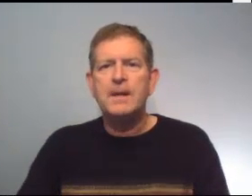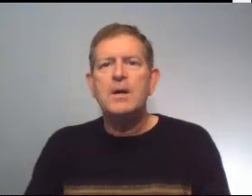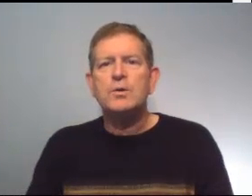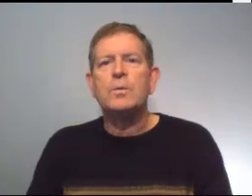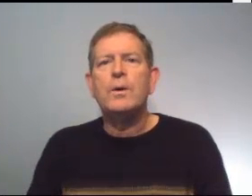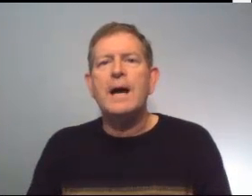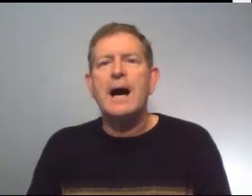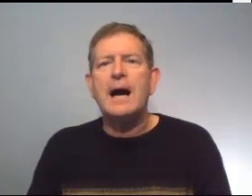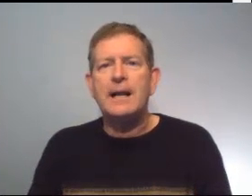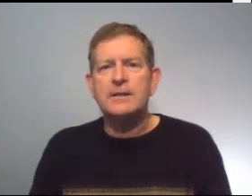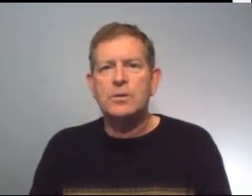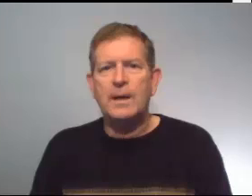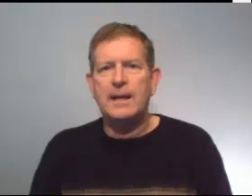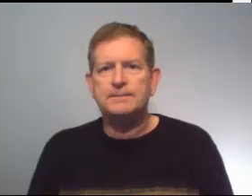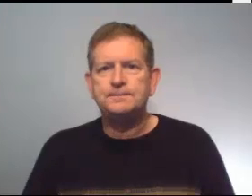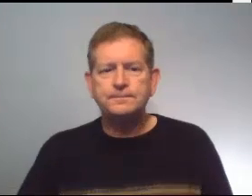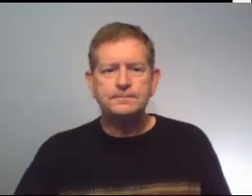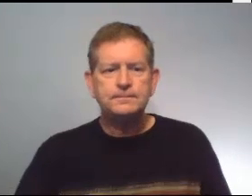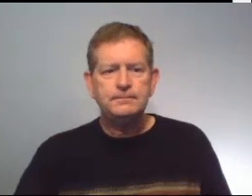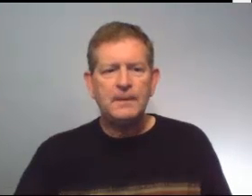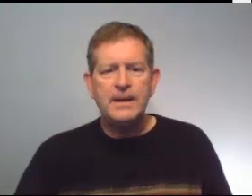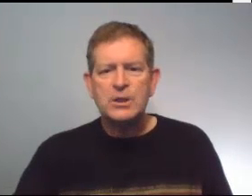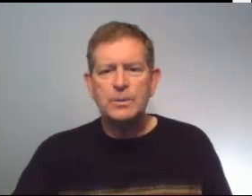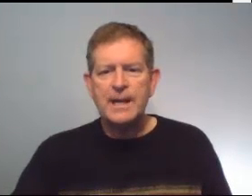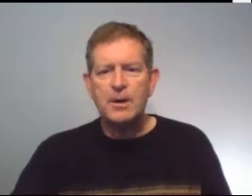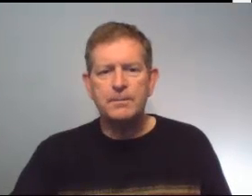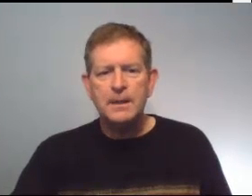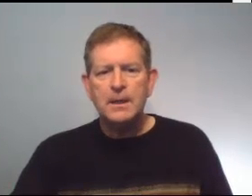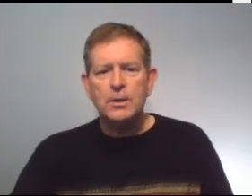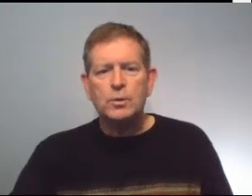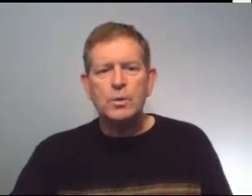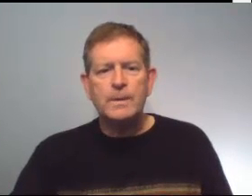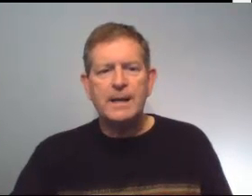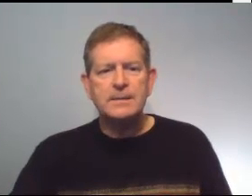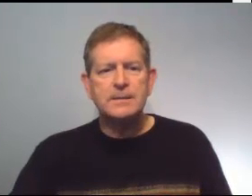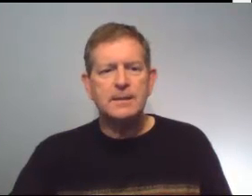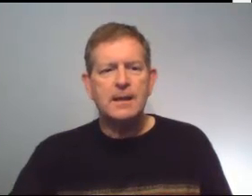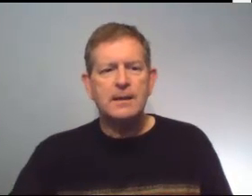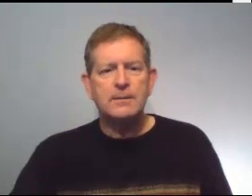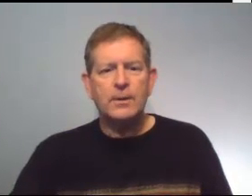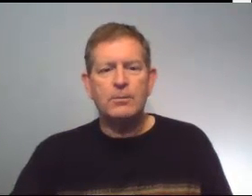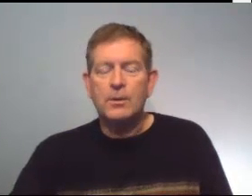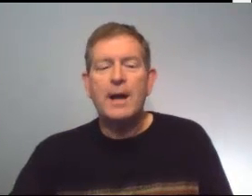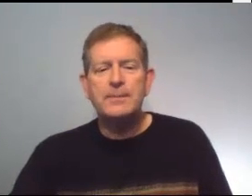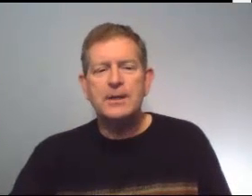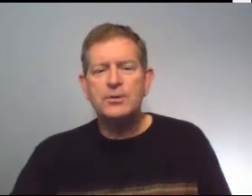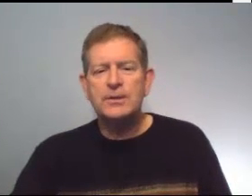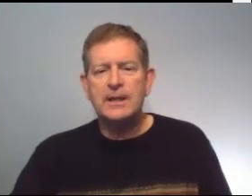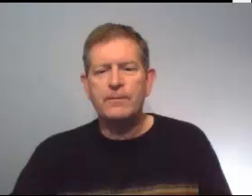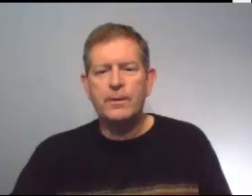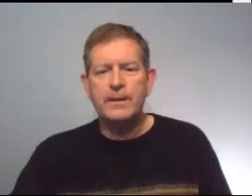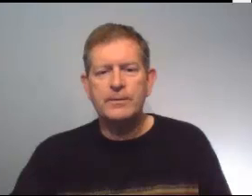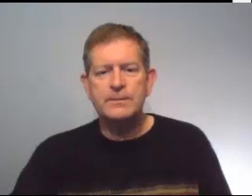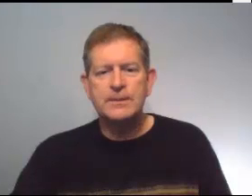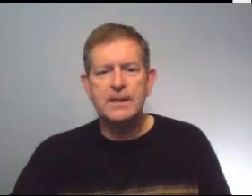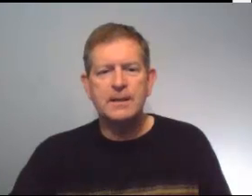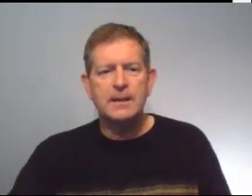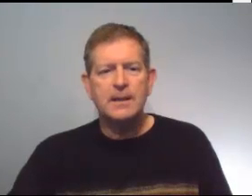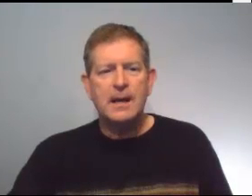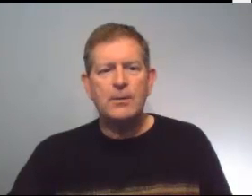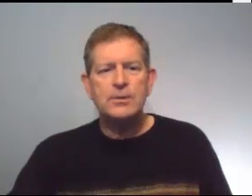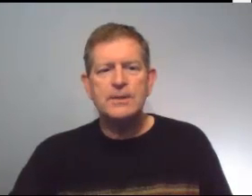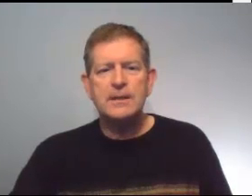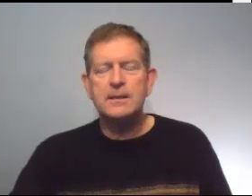seeing here. Yo voy a la escuela. Next one down. Tú vas. I should have said it for you. That was a